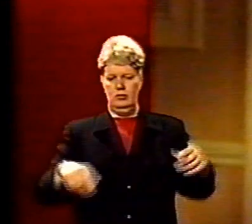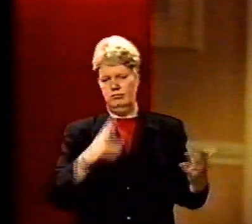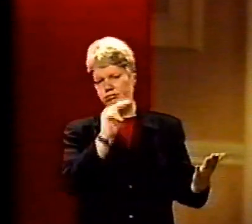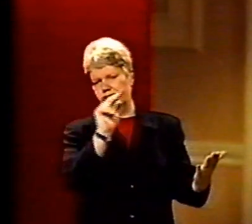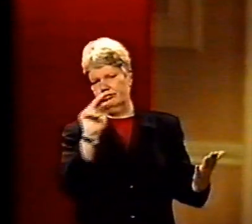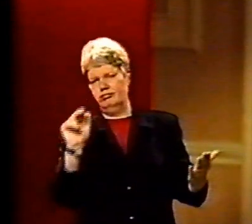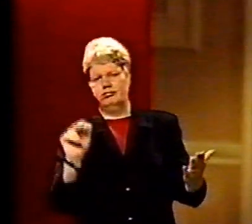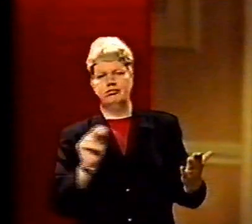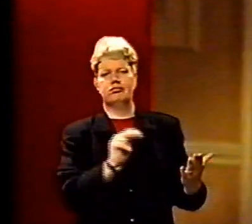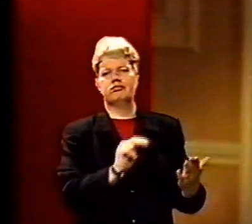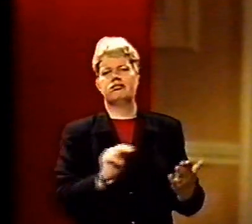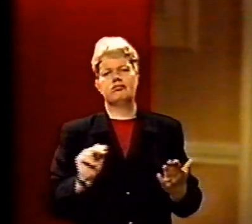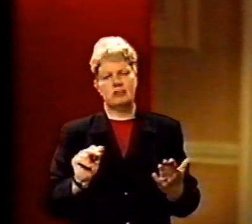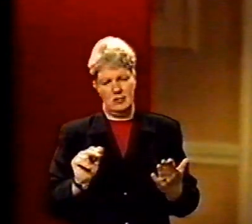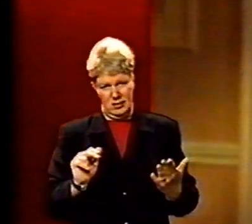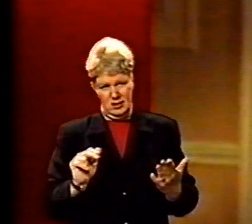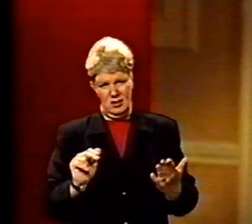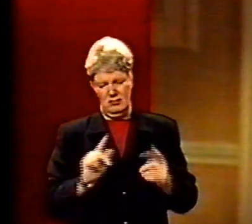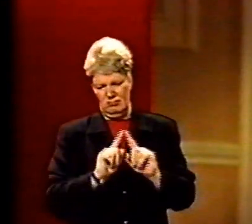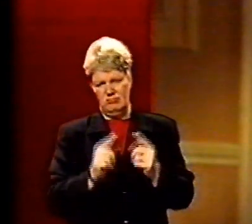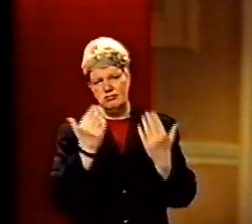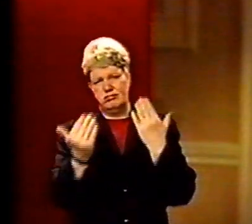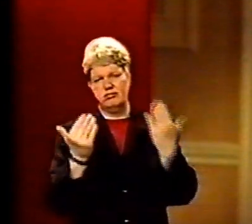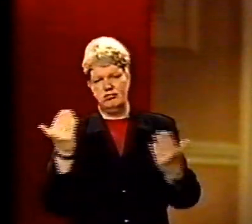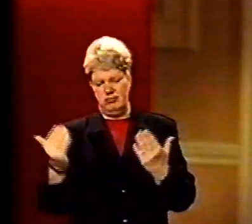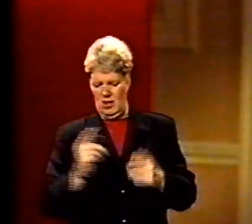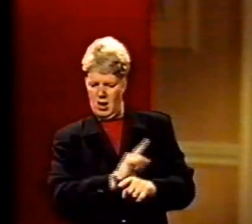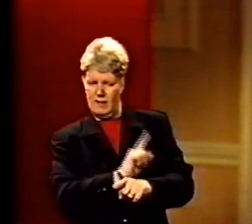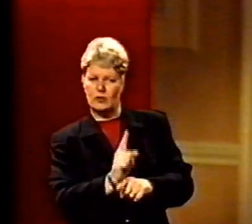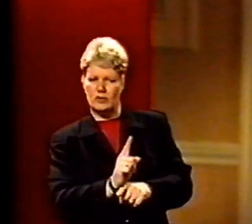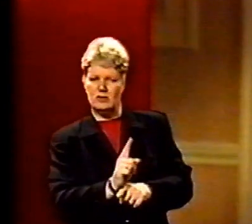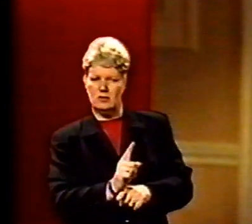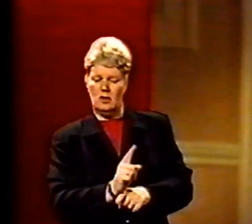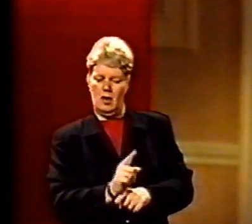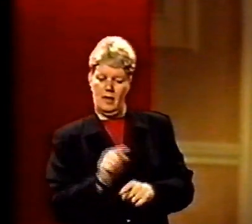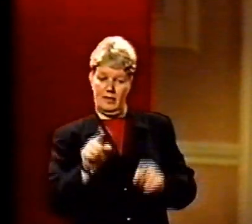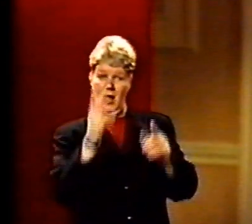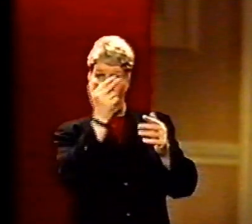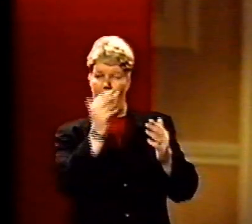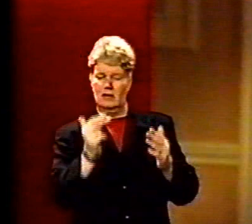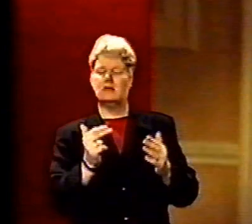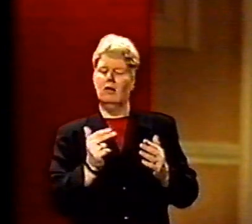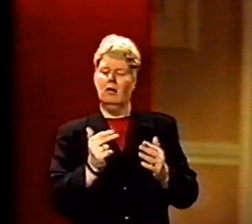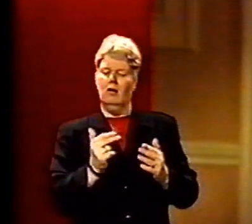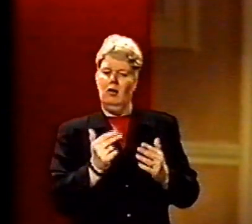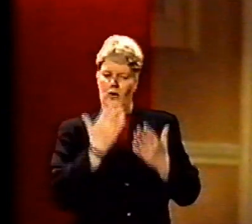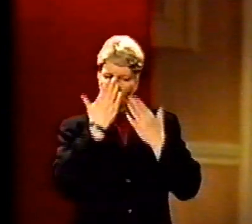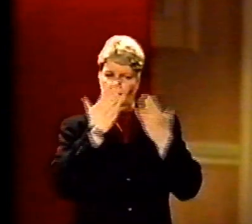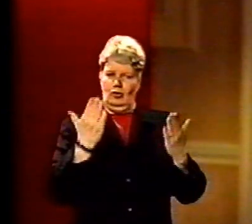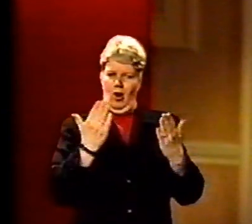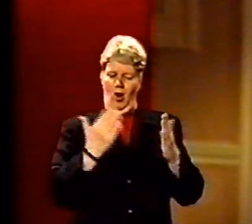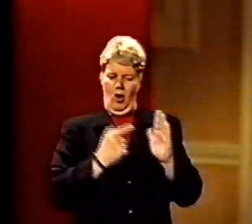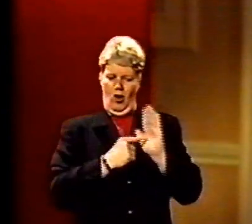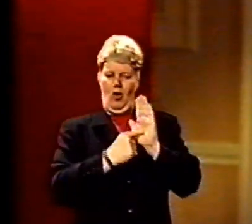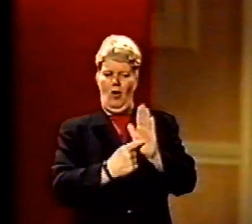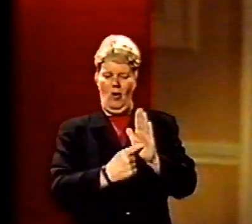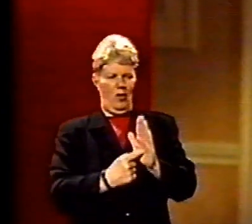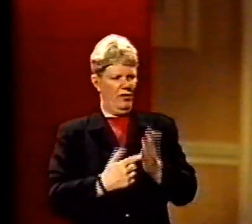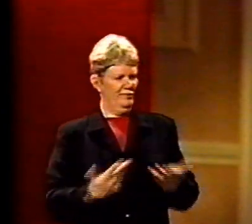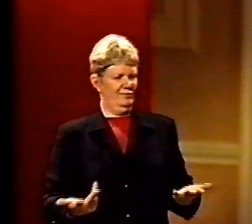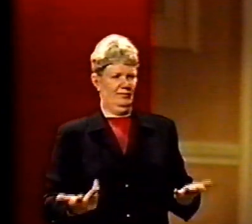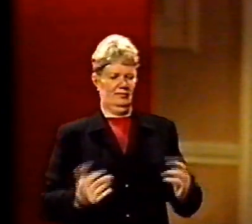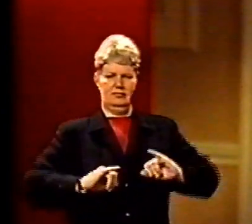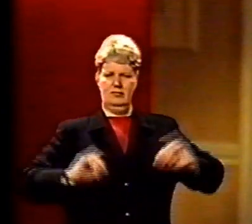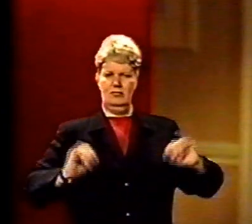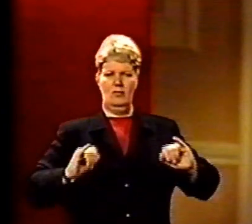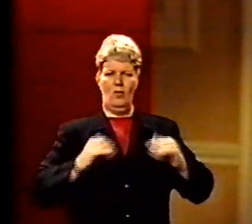painting after this all happened that really reflected the sort of digestion of this